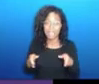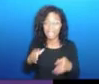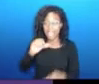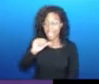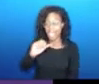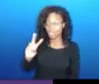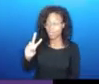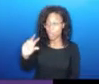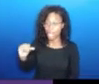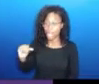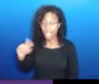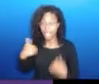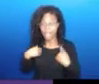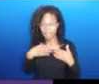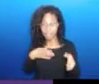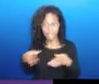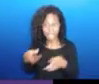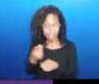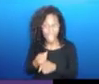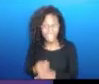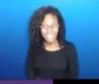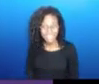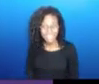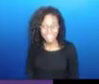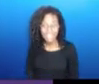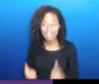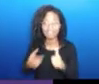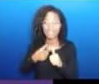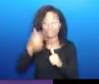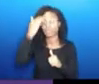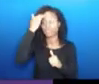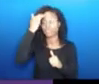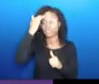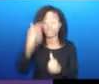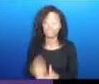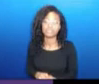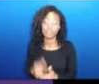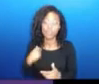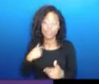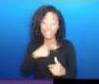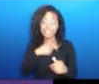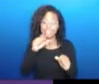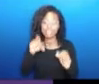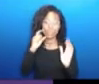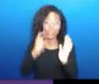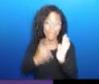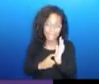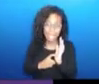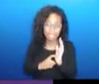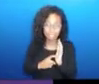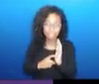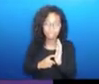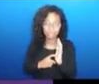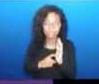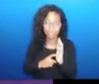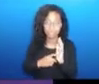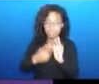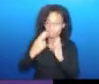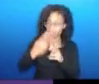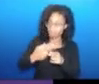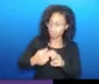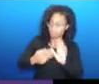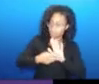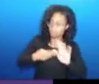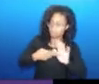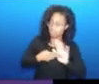plan. First we knew we'd become recognized and we developed our live